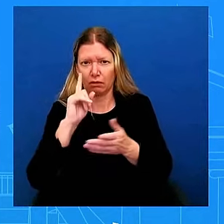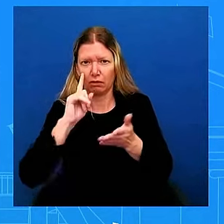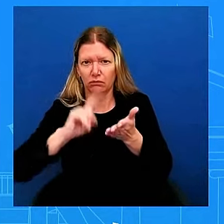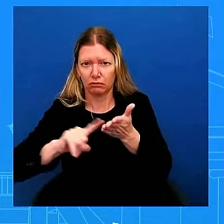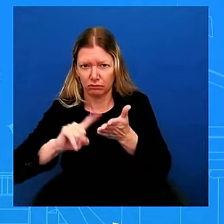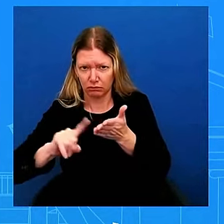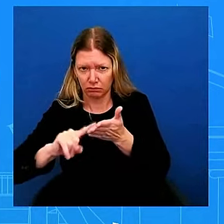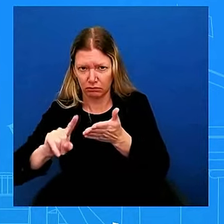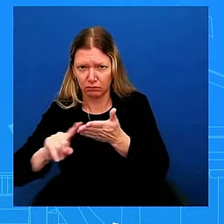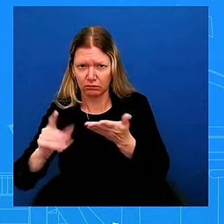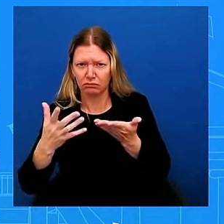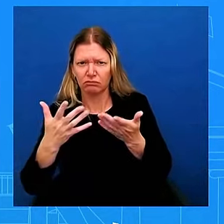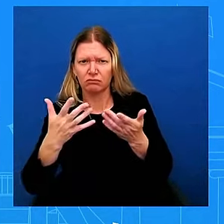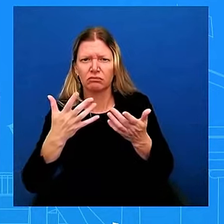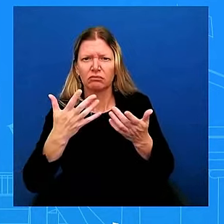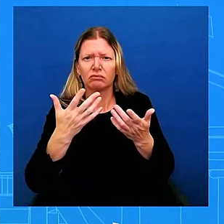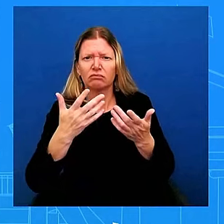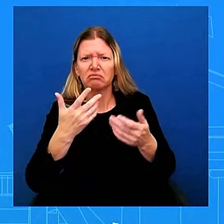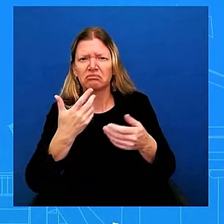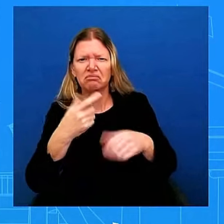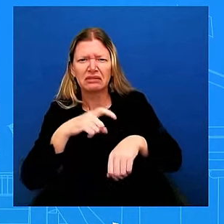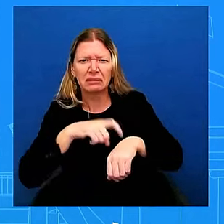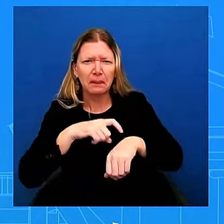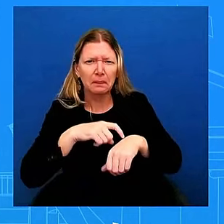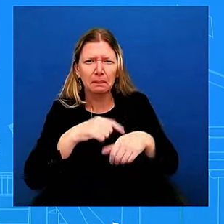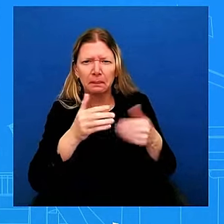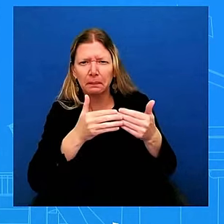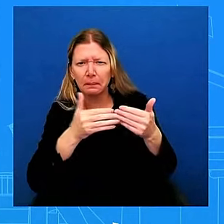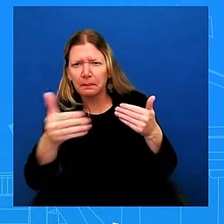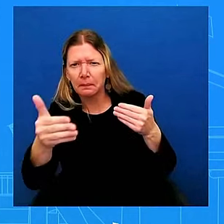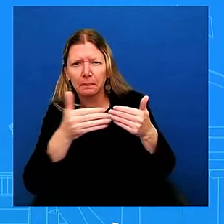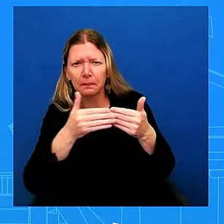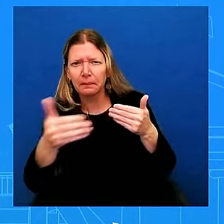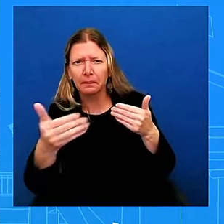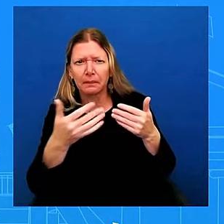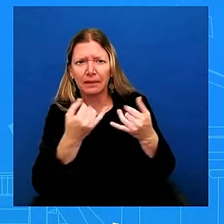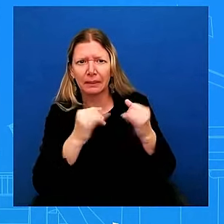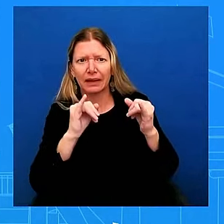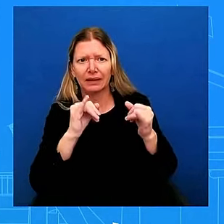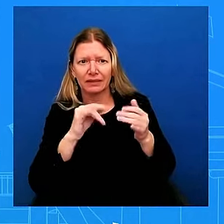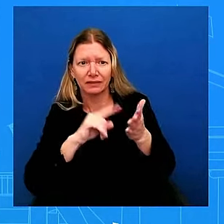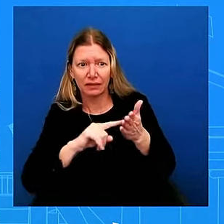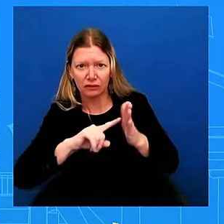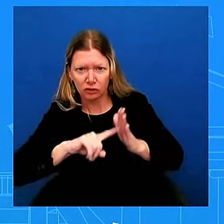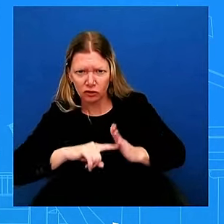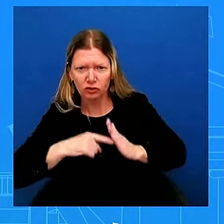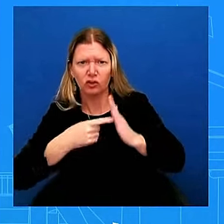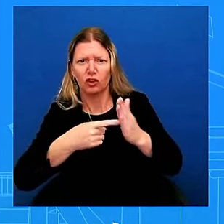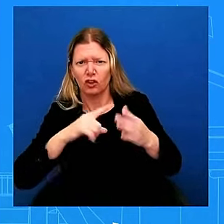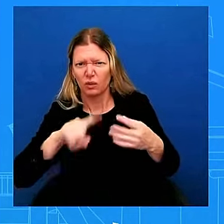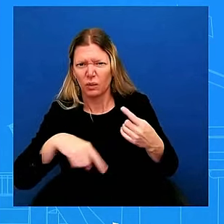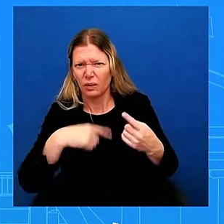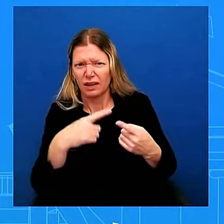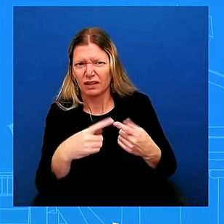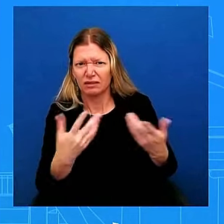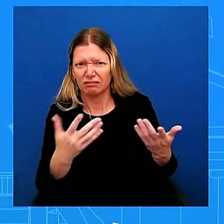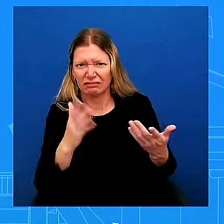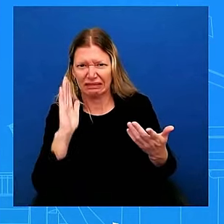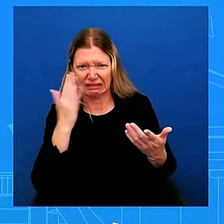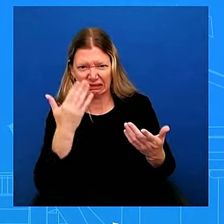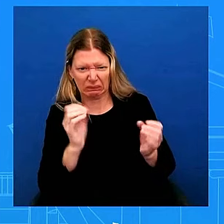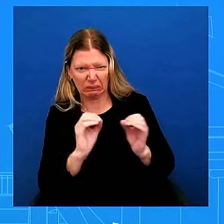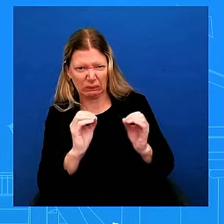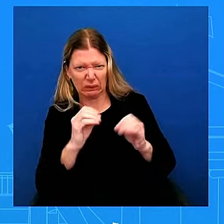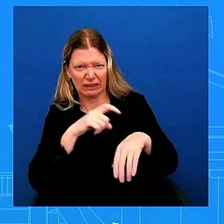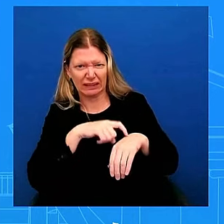to be up and running? And it didn't sound like you were giving a timeline of when that will occur. We're going to commence